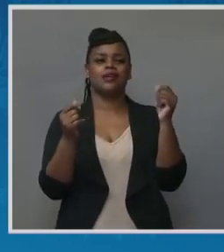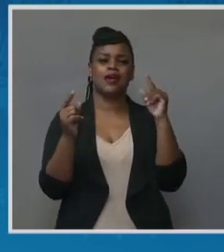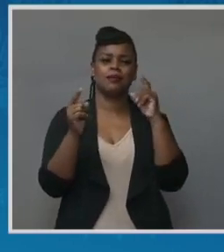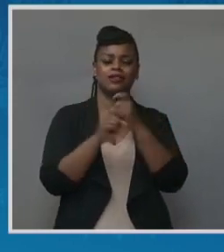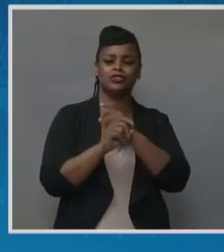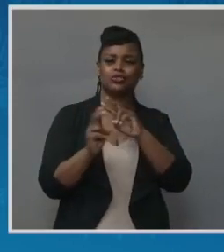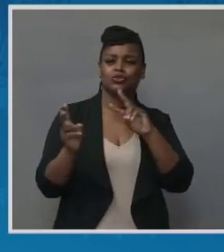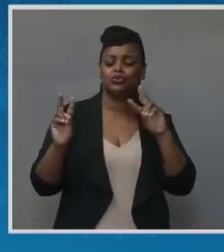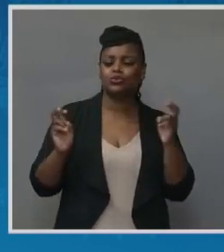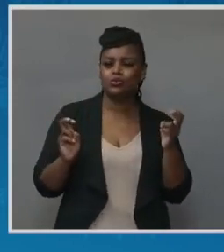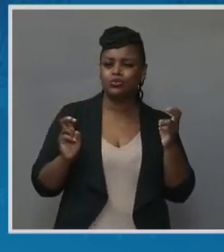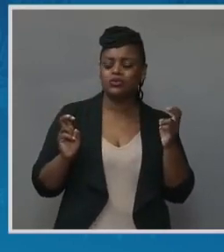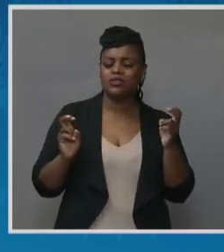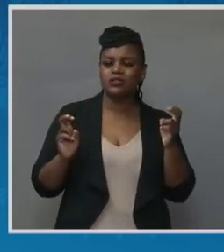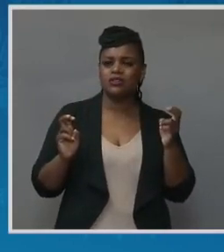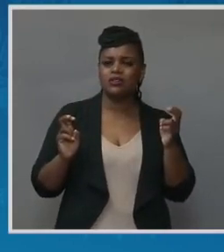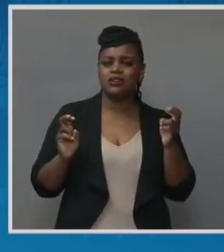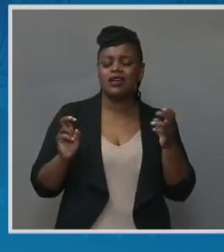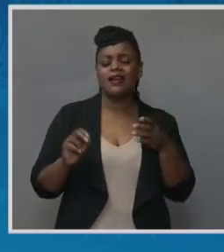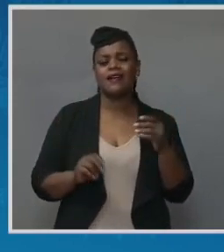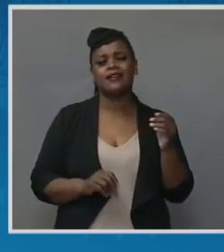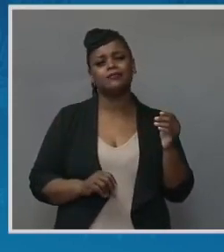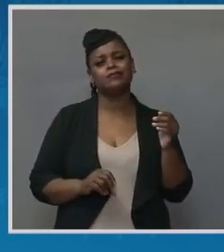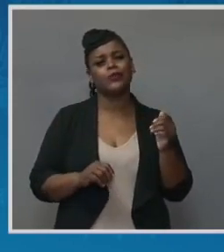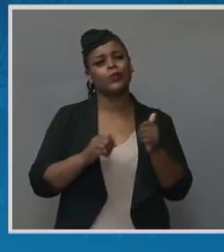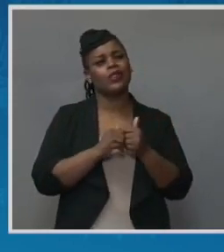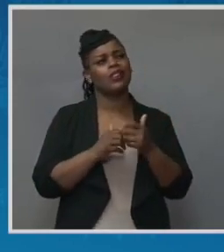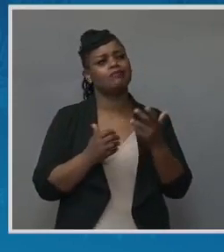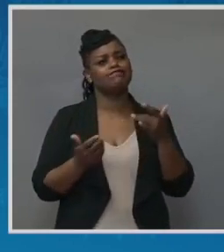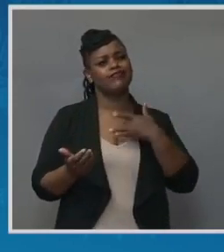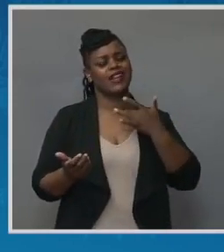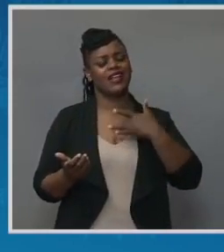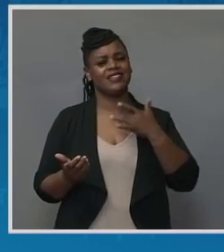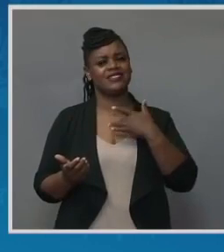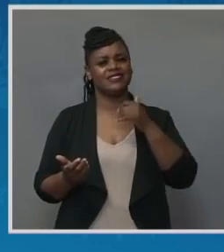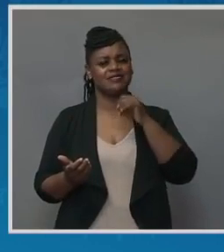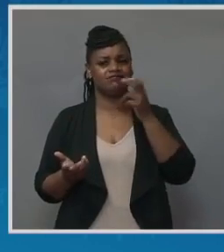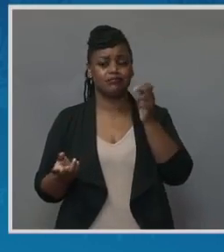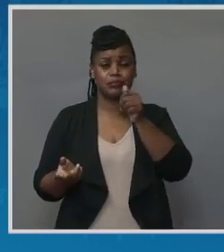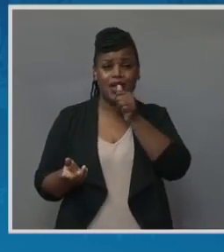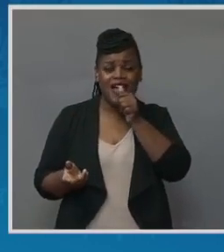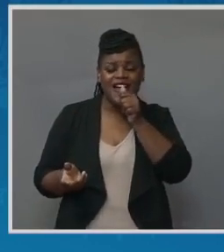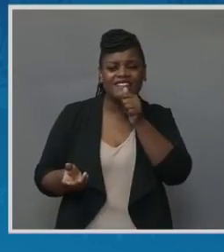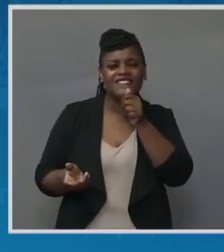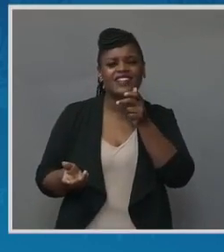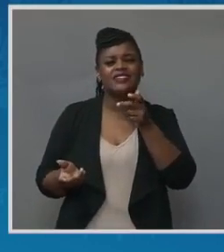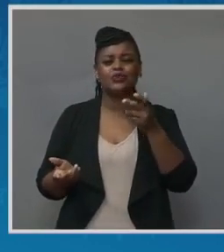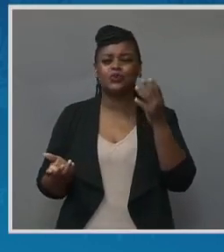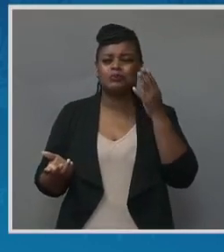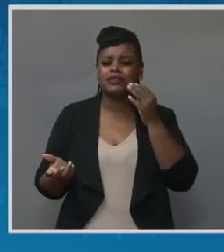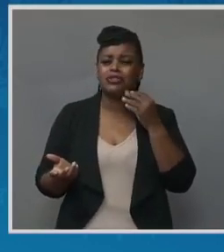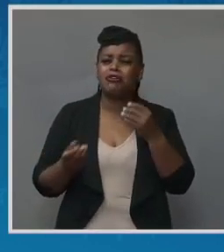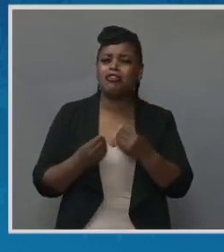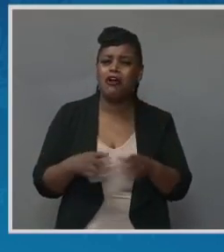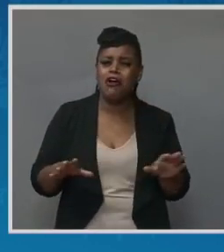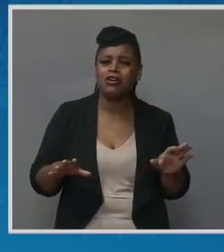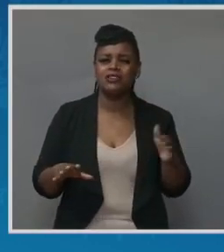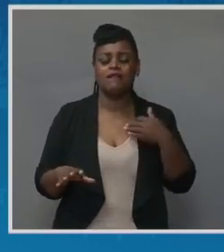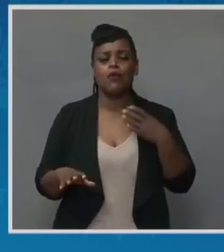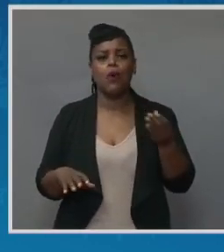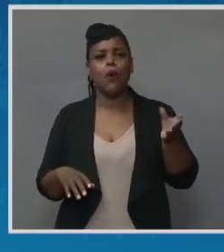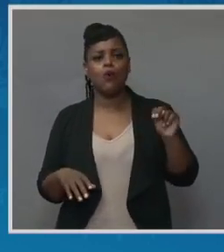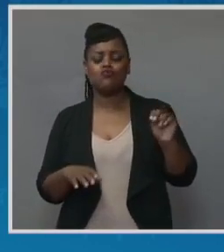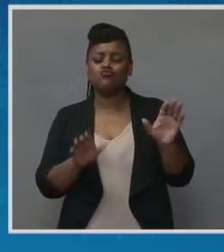of privacy for those parents dealing with loss at the time. 1 in 4 women will be forced to